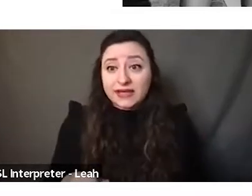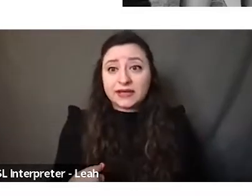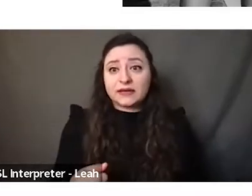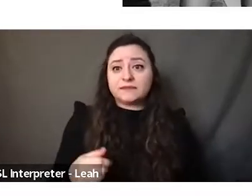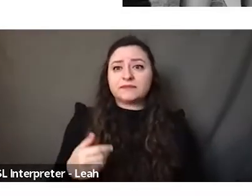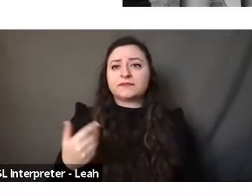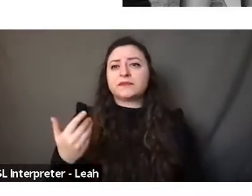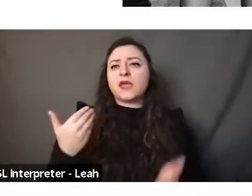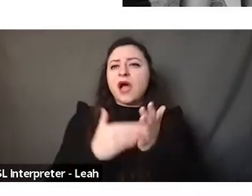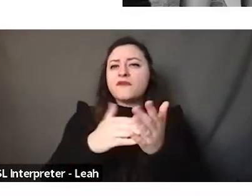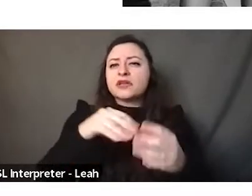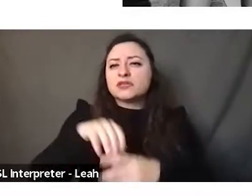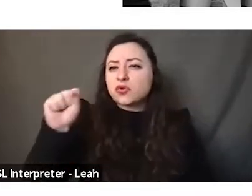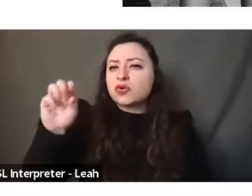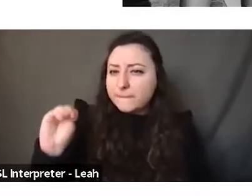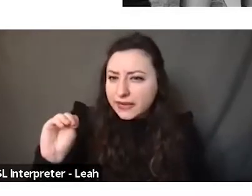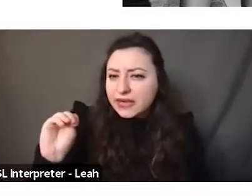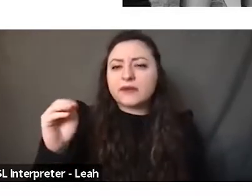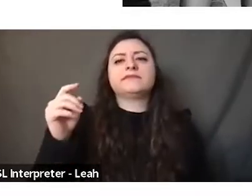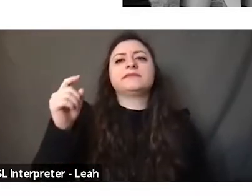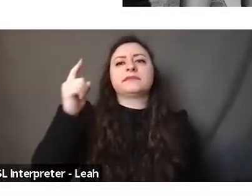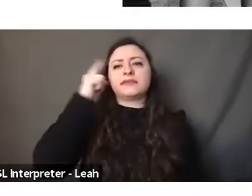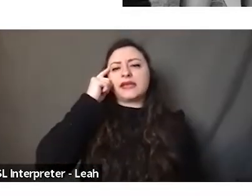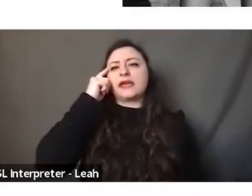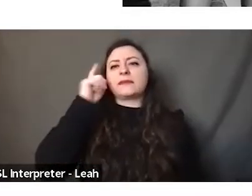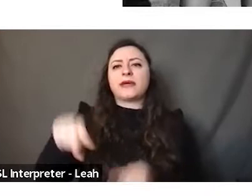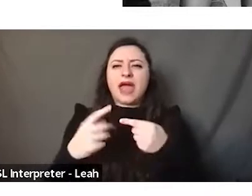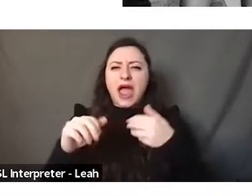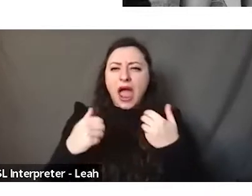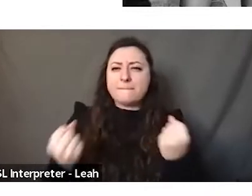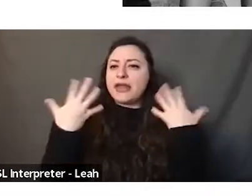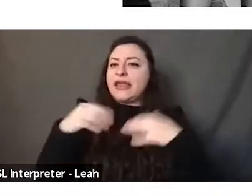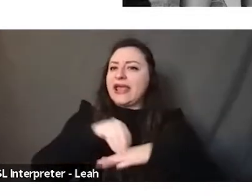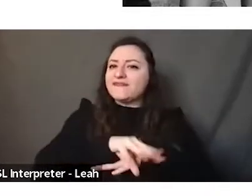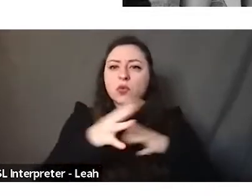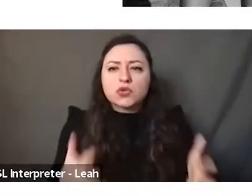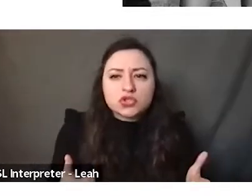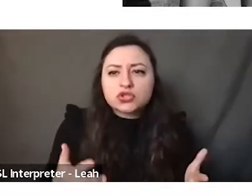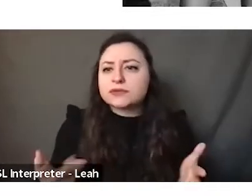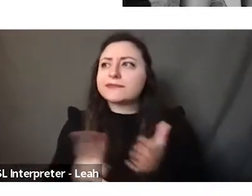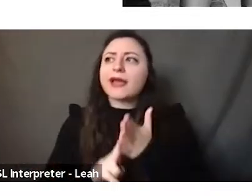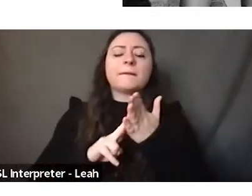of times in social media era, we're thinking about okay, how many influencers can we get to sign up, and how big is